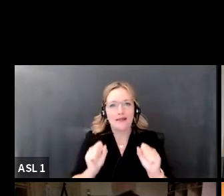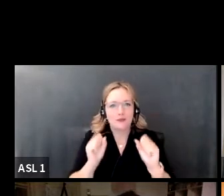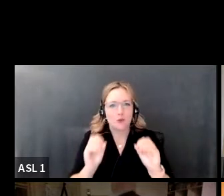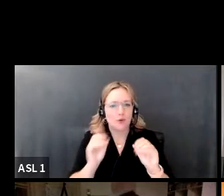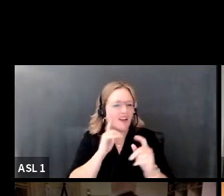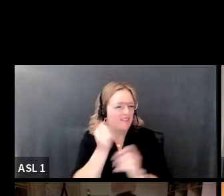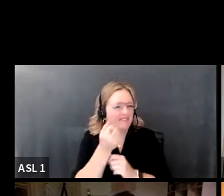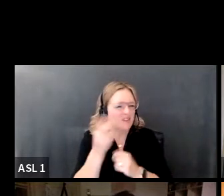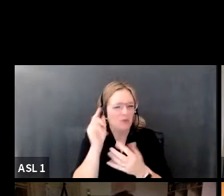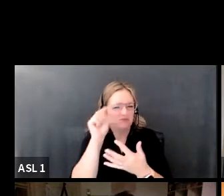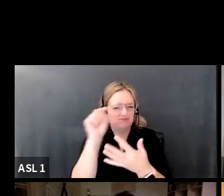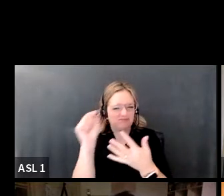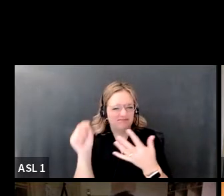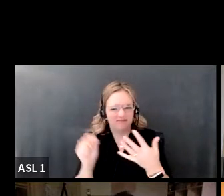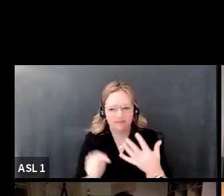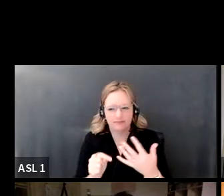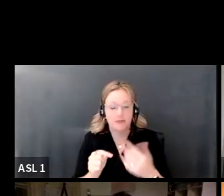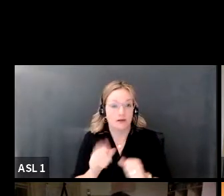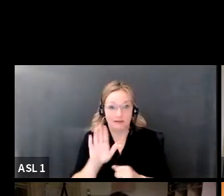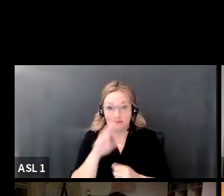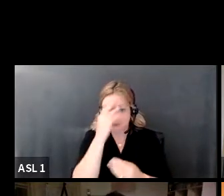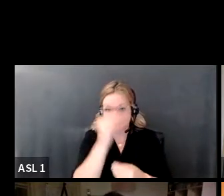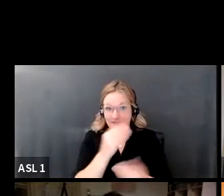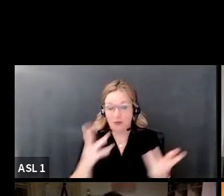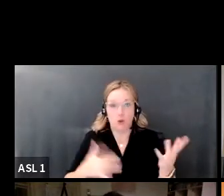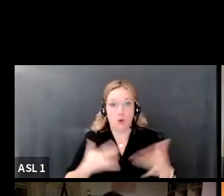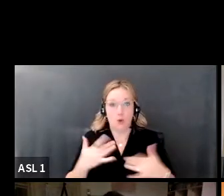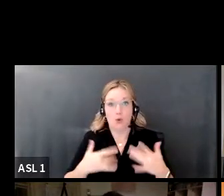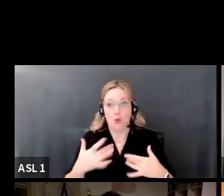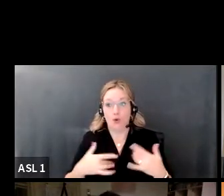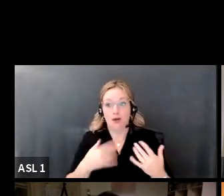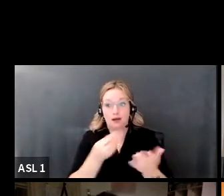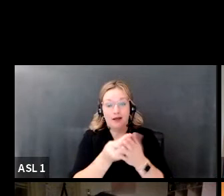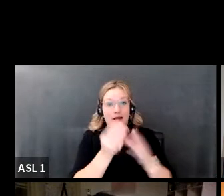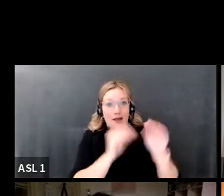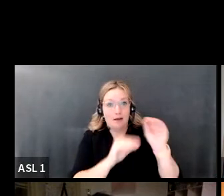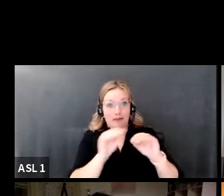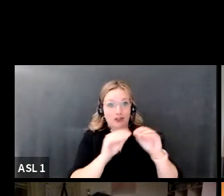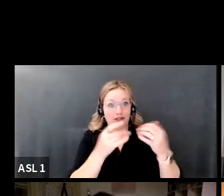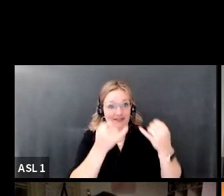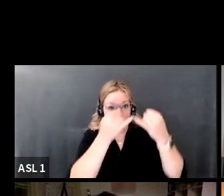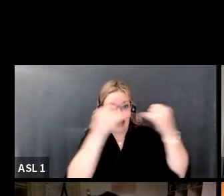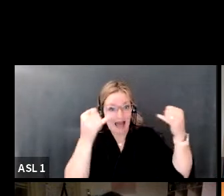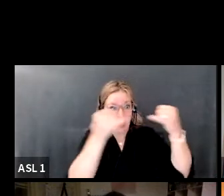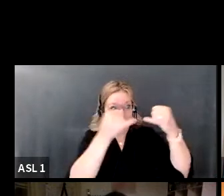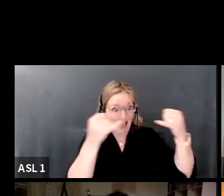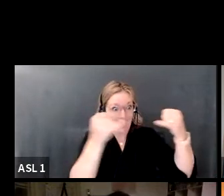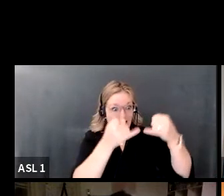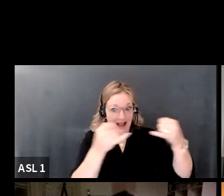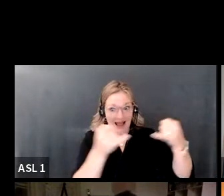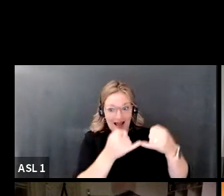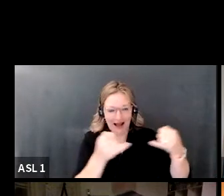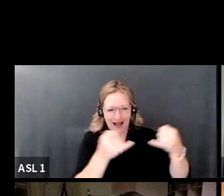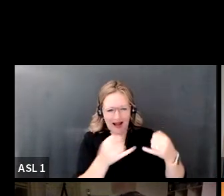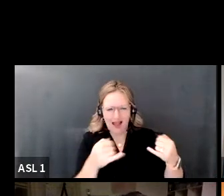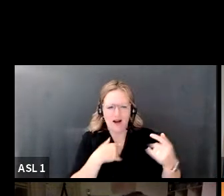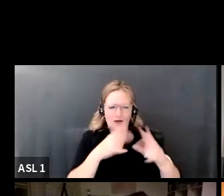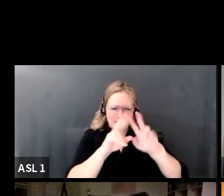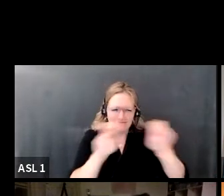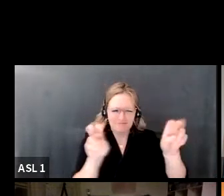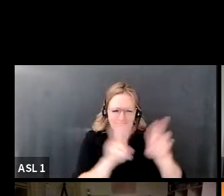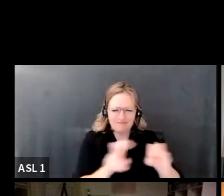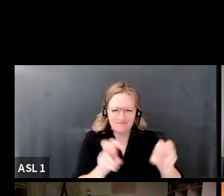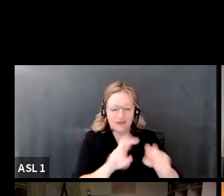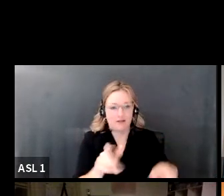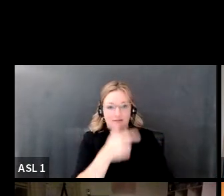a couple things i wanted to talk about i'm super excited to see this budget get taken out line by line um there's a lot of a lot of